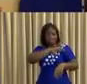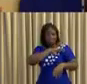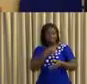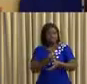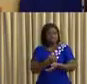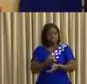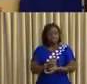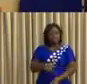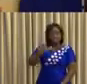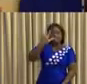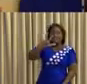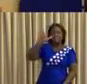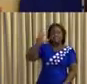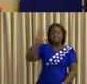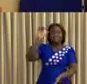the